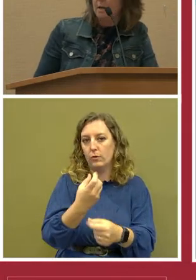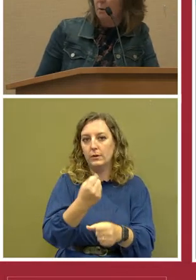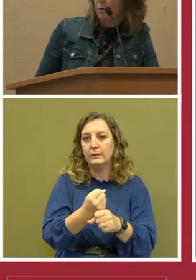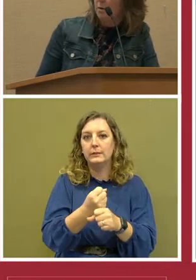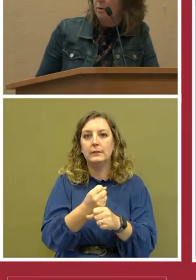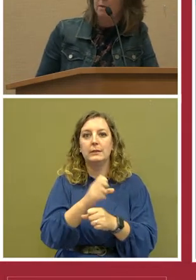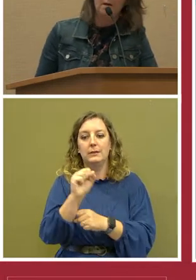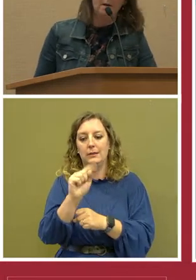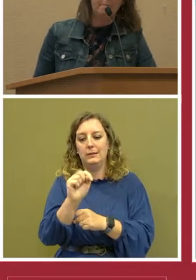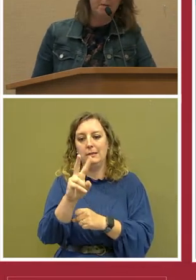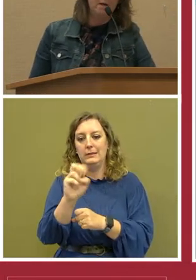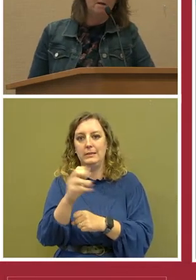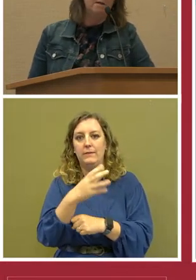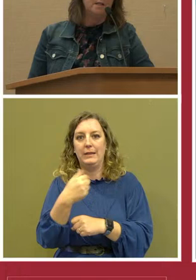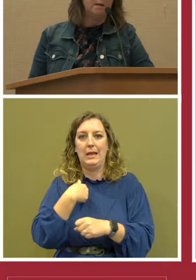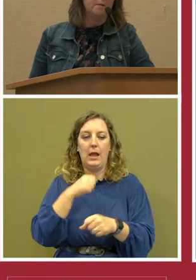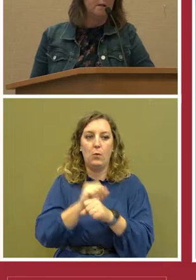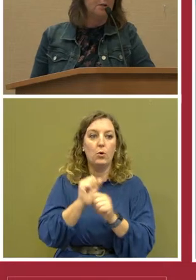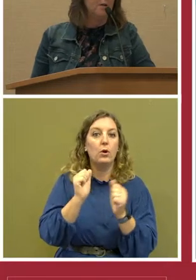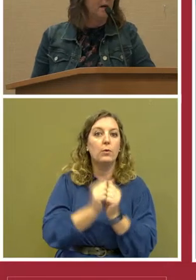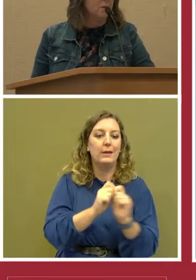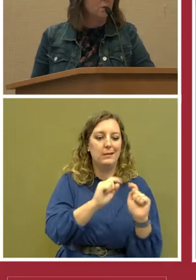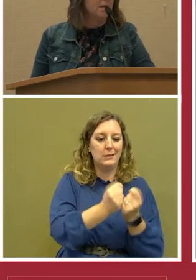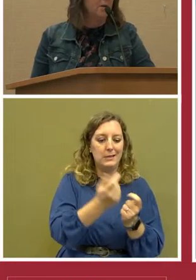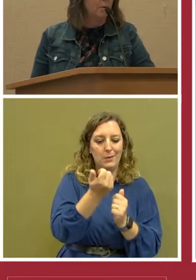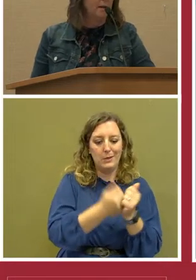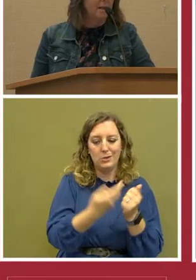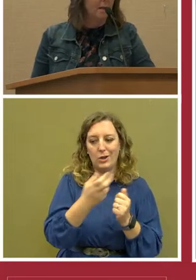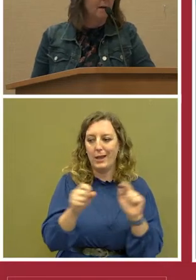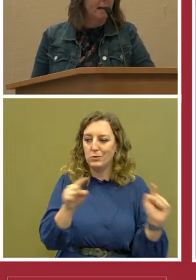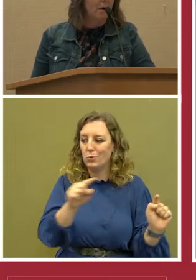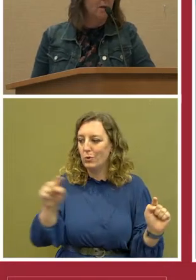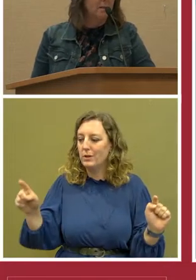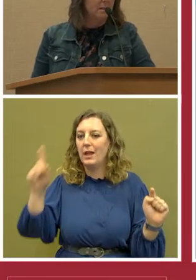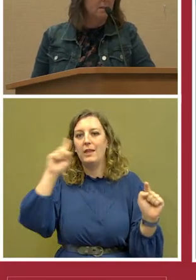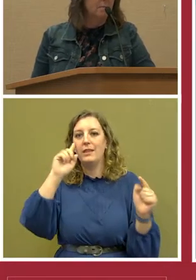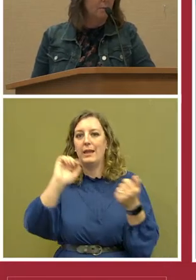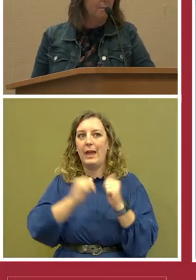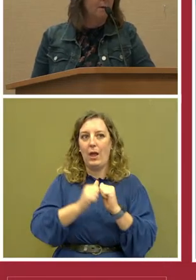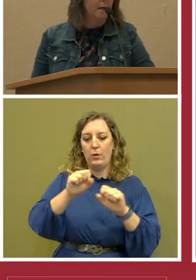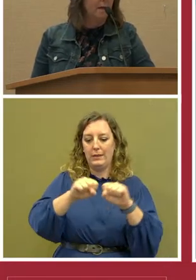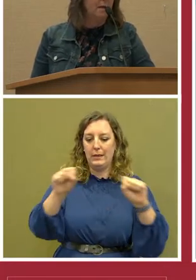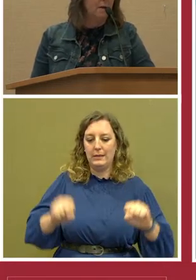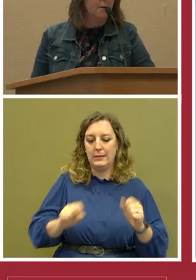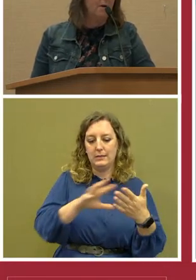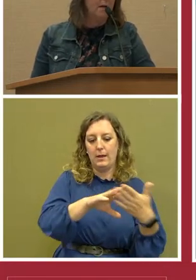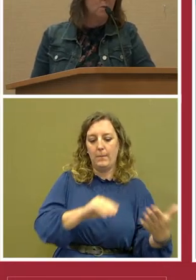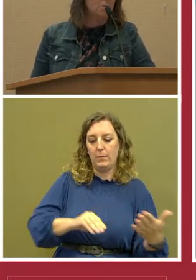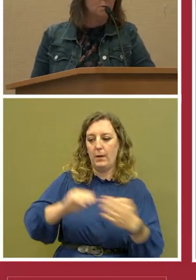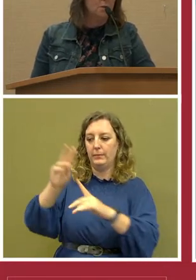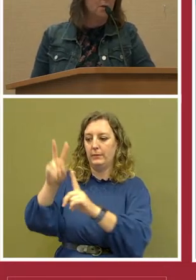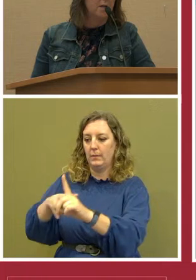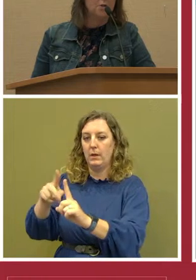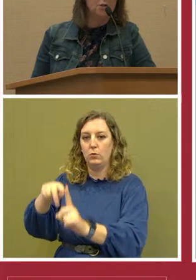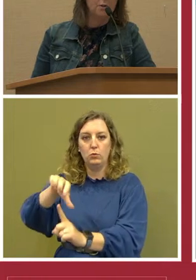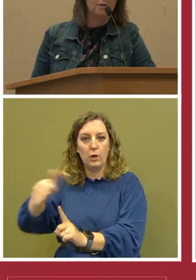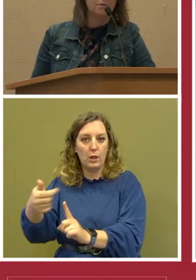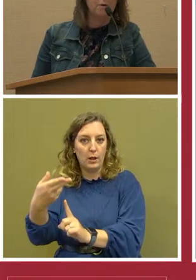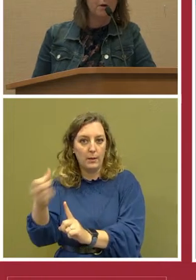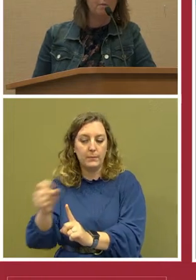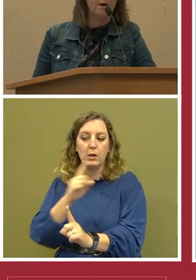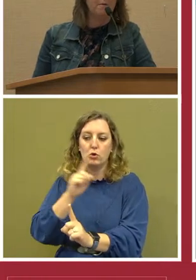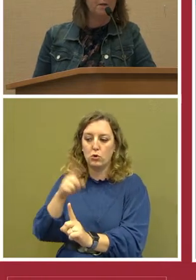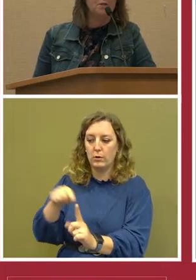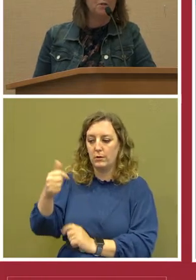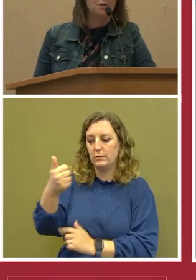and Stephen and I are working with the teams at each of the high schools now to really think about how can the system be replicated in our other high schools to try to ensure that